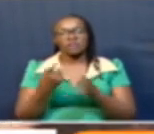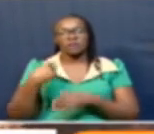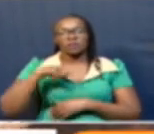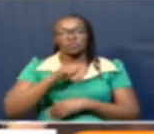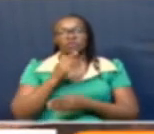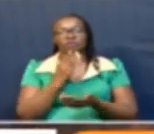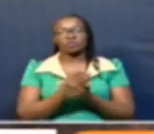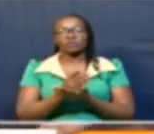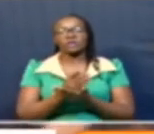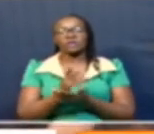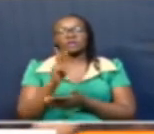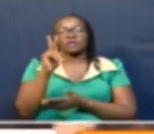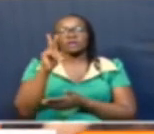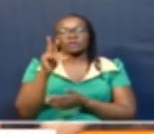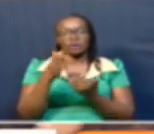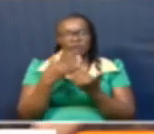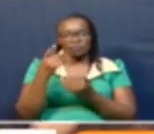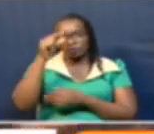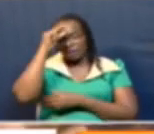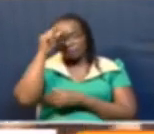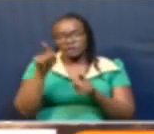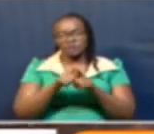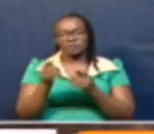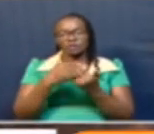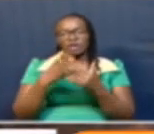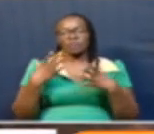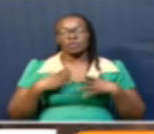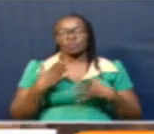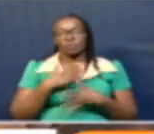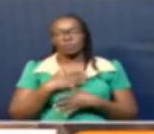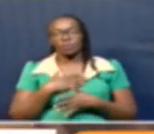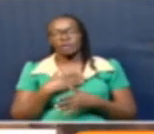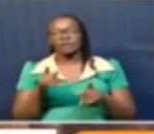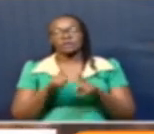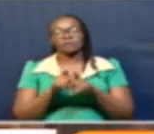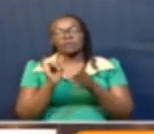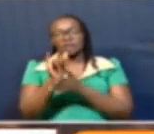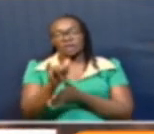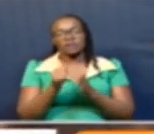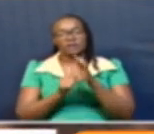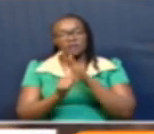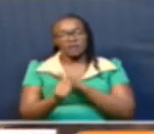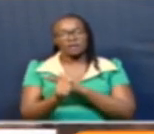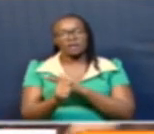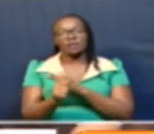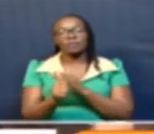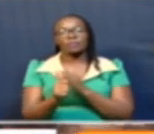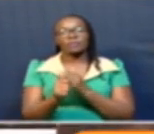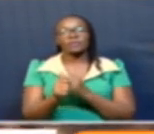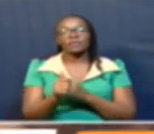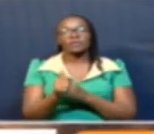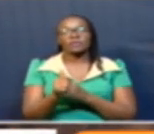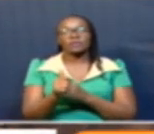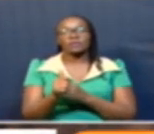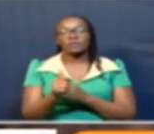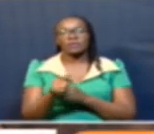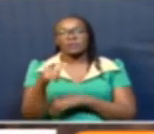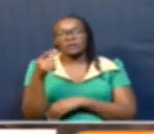the environment, we care for our people, and it is under the